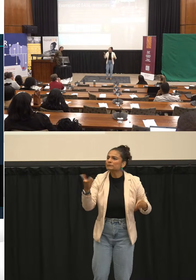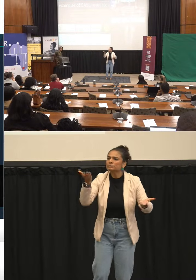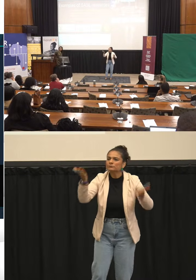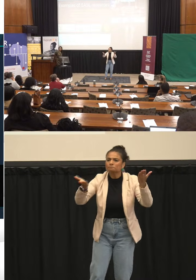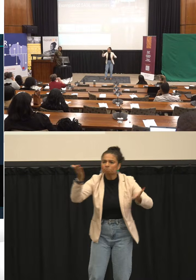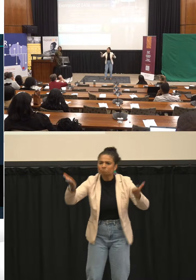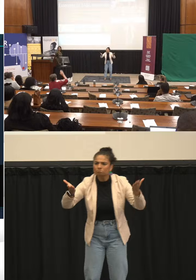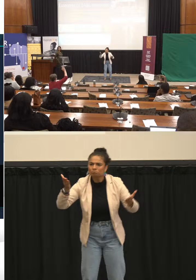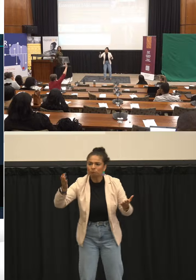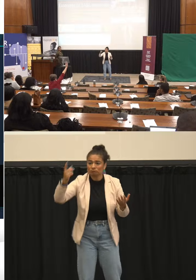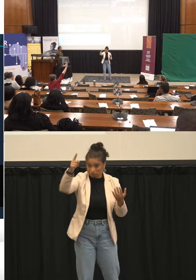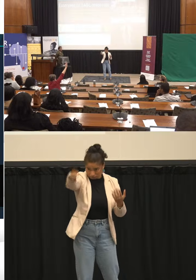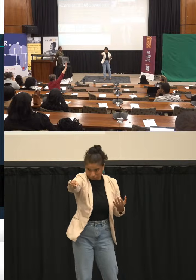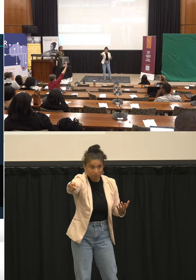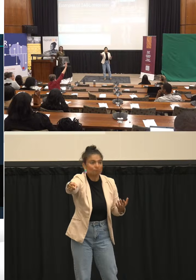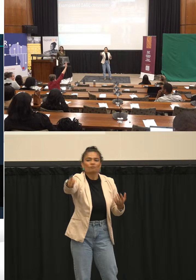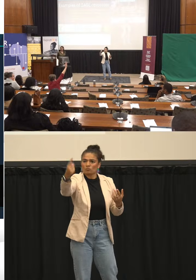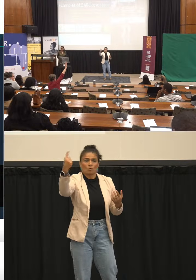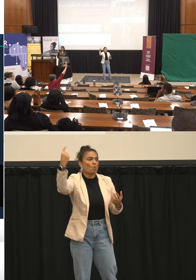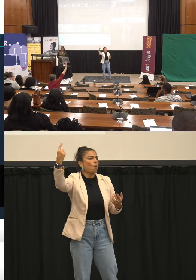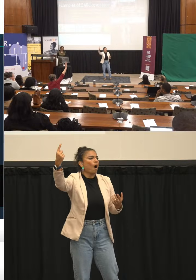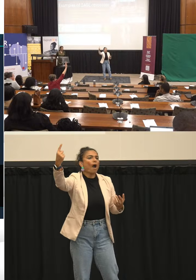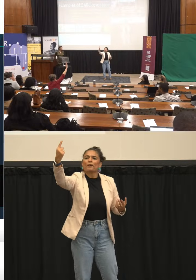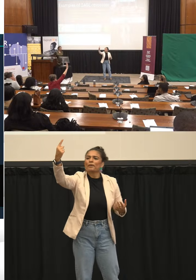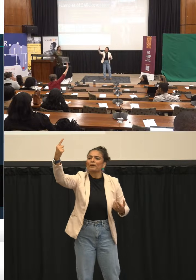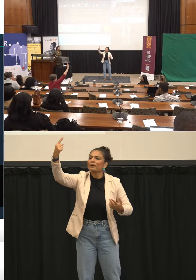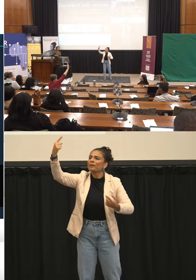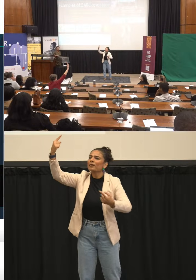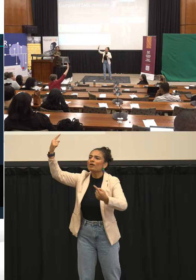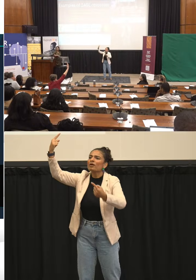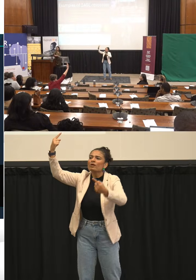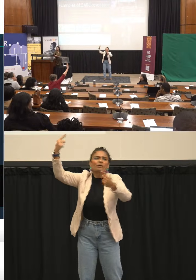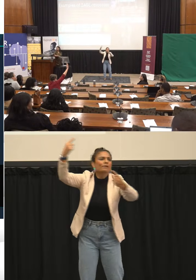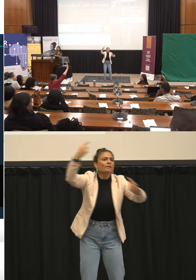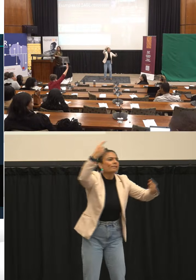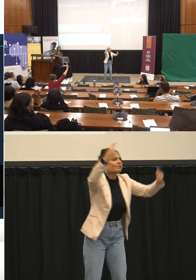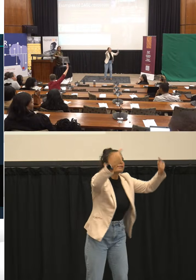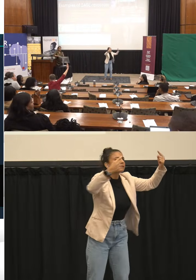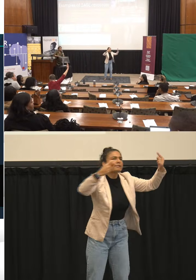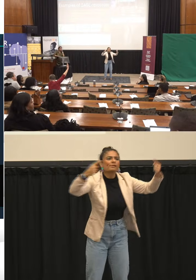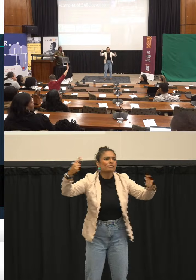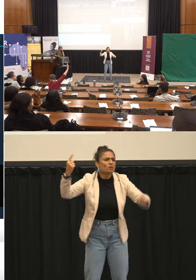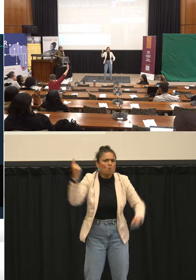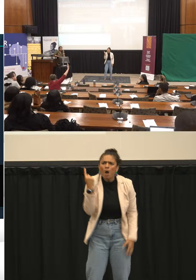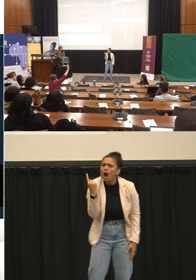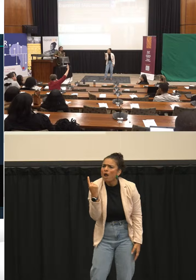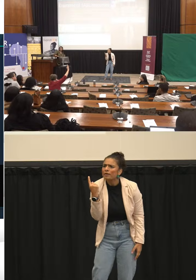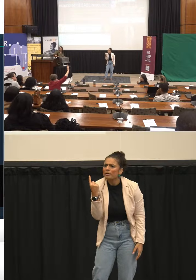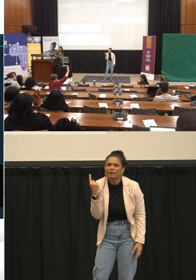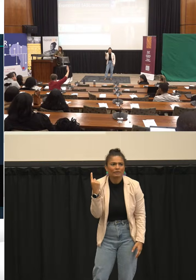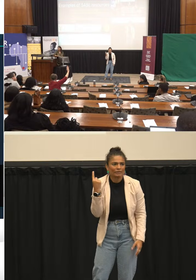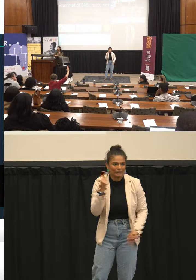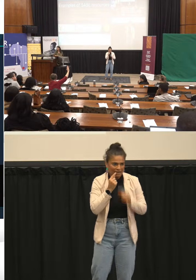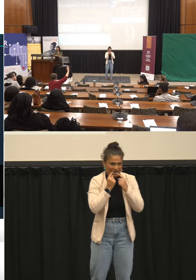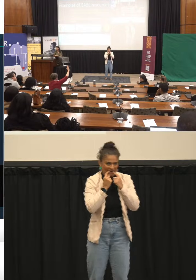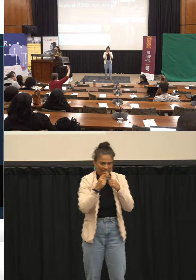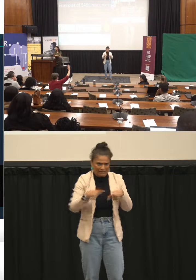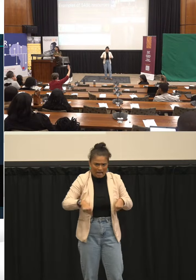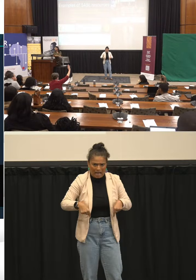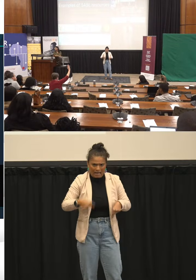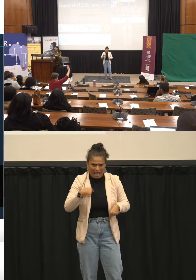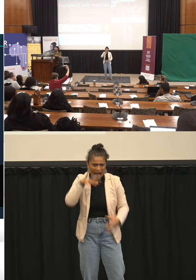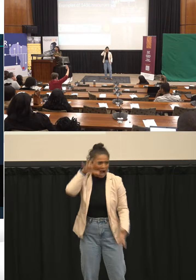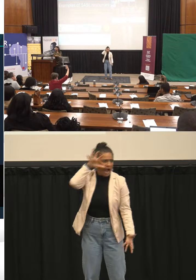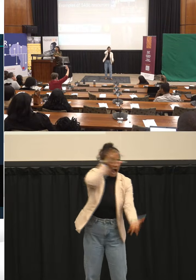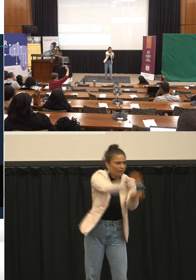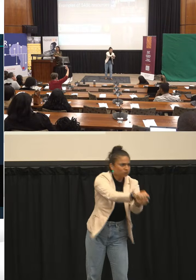are open. So in the room, we have one. Another question or comment? Do we just have